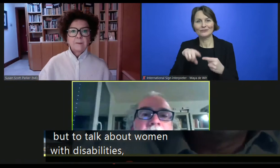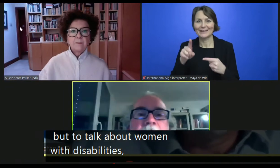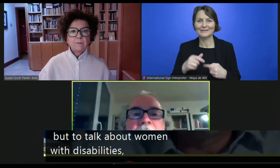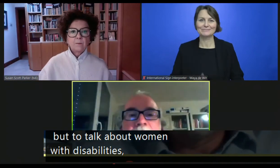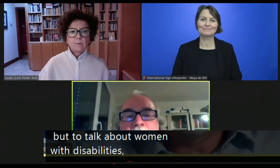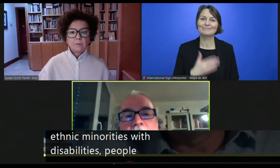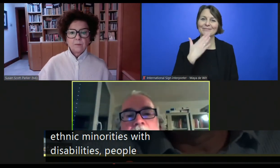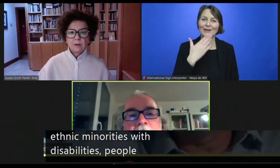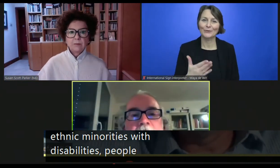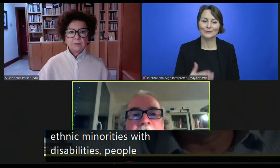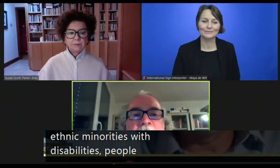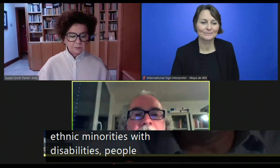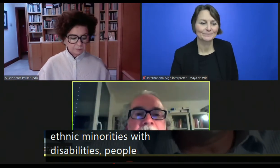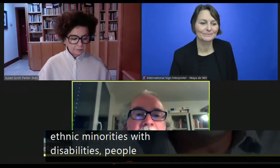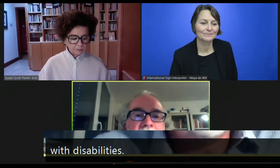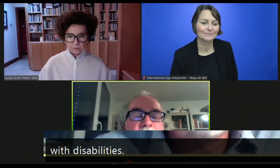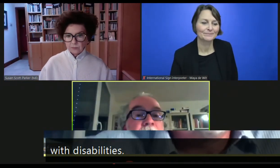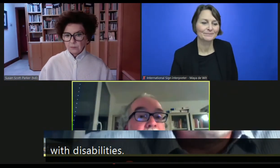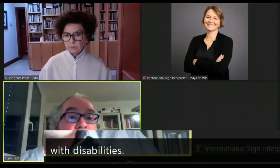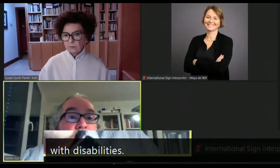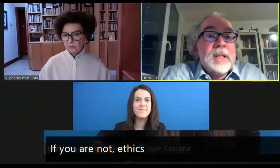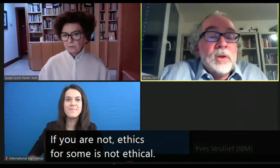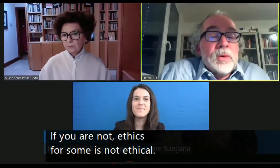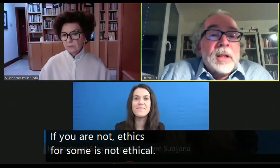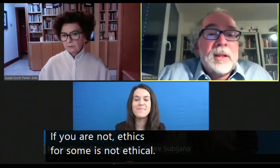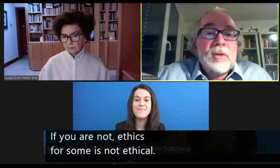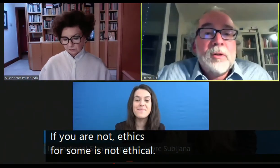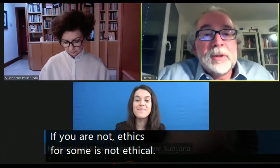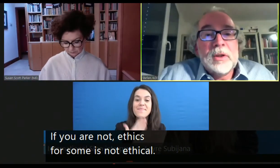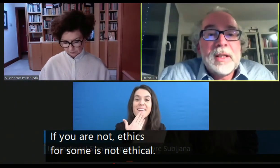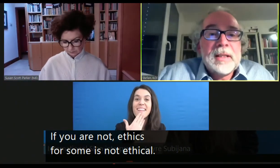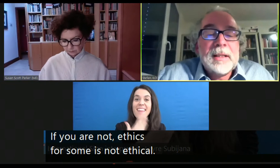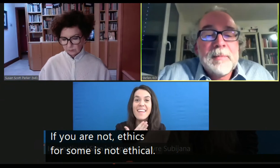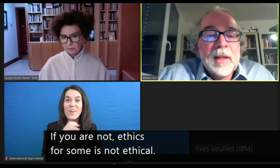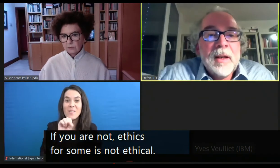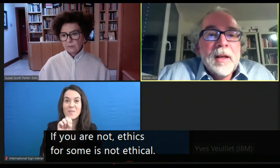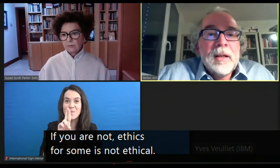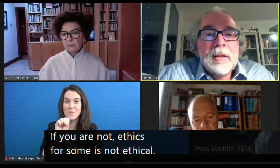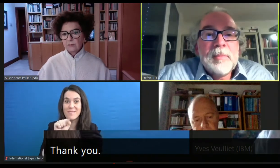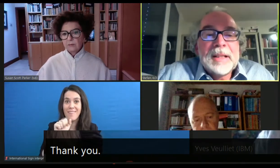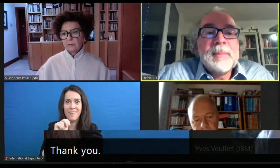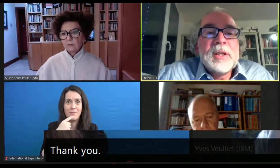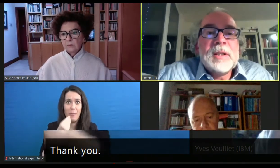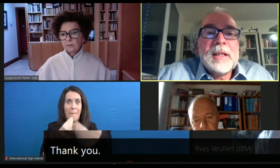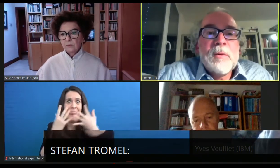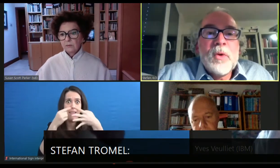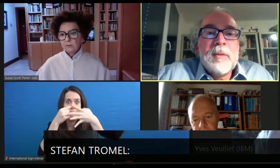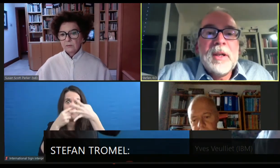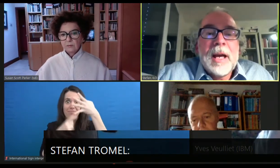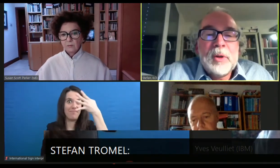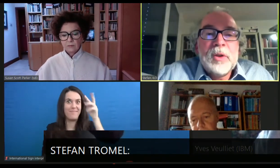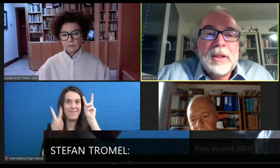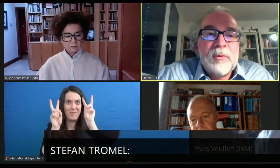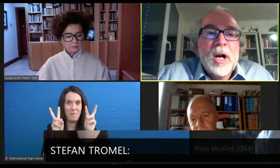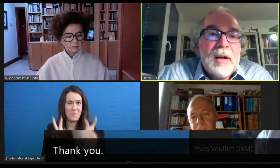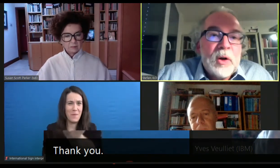Thank you. Thank you very much, Susan. There are a number, so many issues that you have been addressed. Participants will be